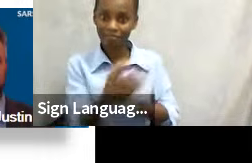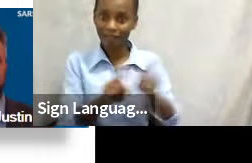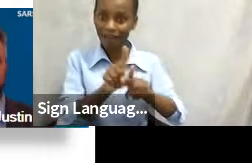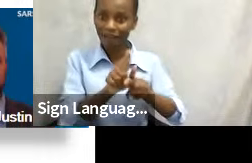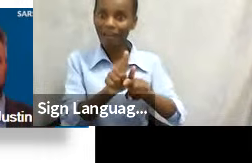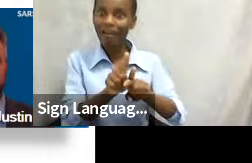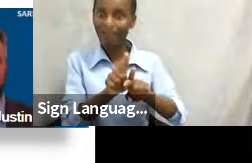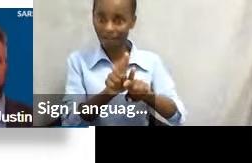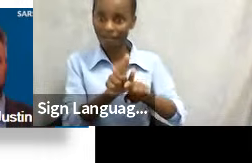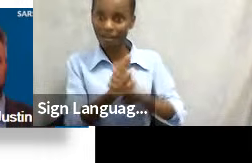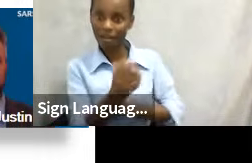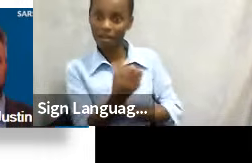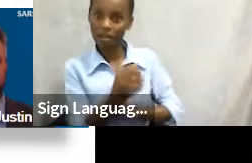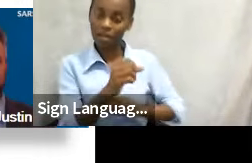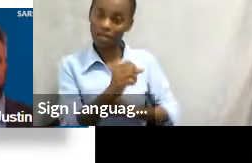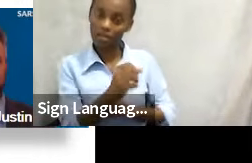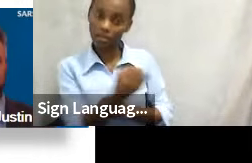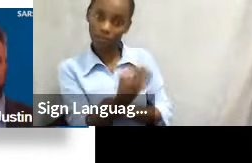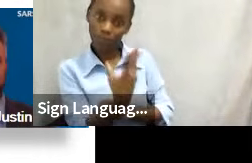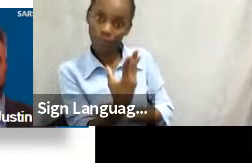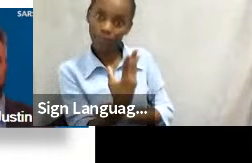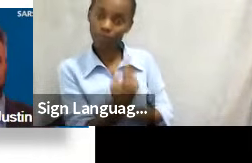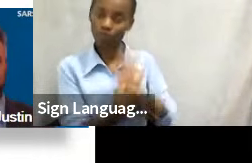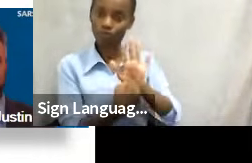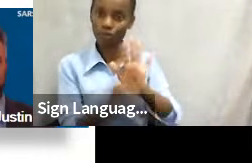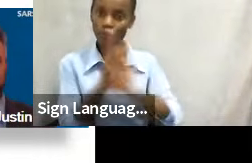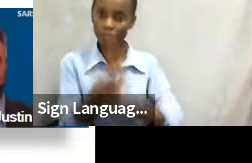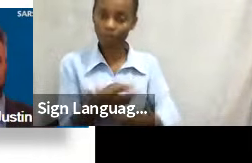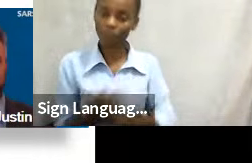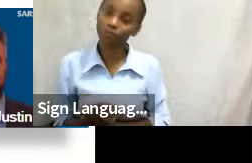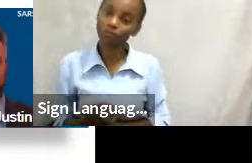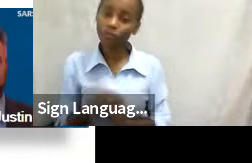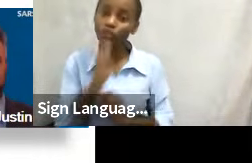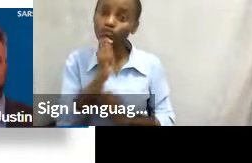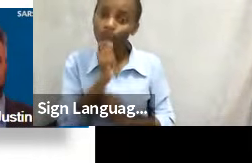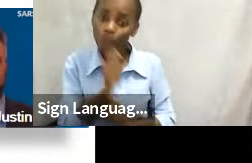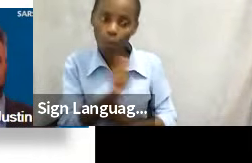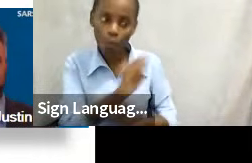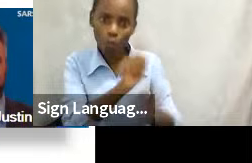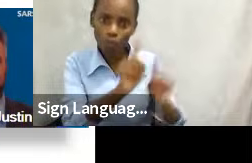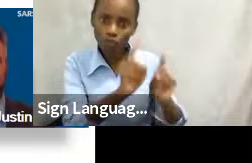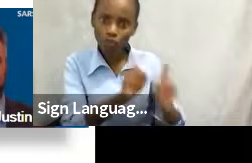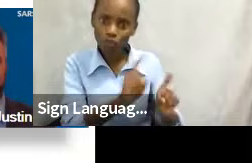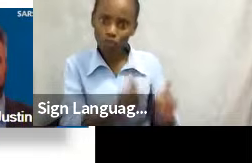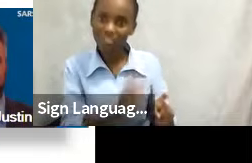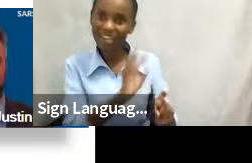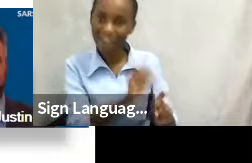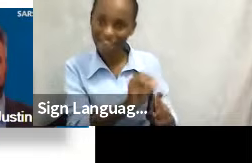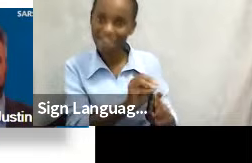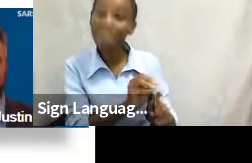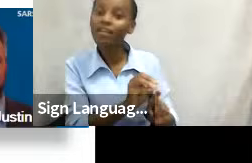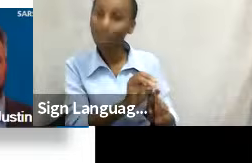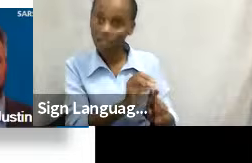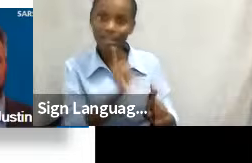number. Now, you might be asking the question, but Justin, if someone has my ID number, can they then just go online and request my tax